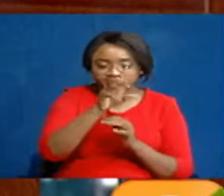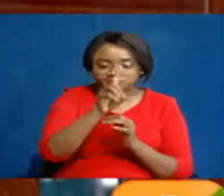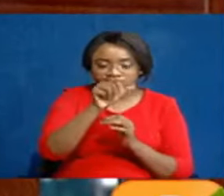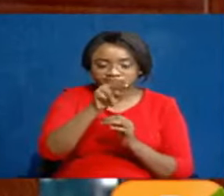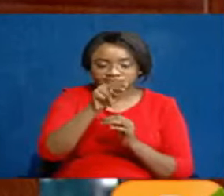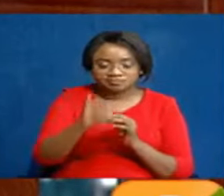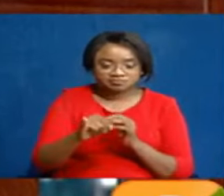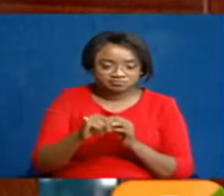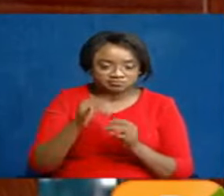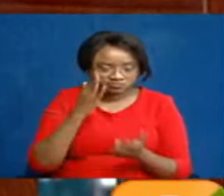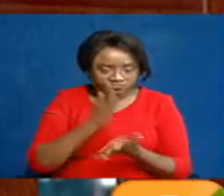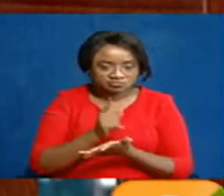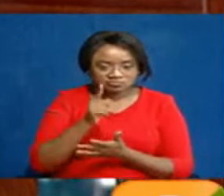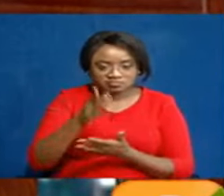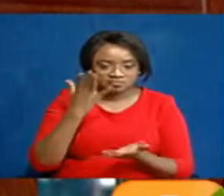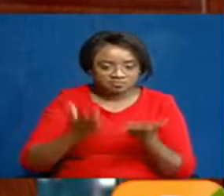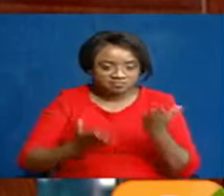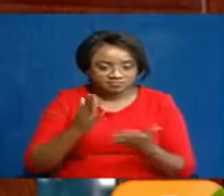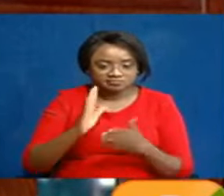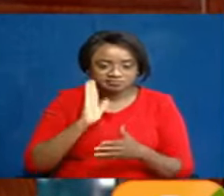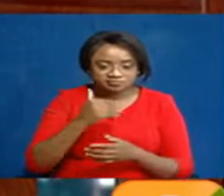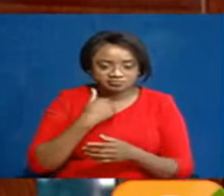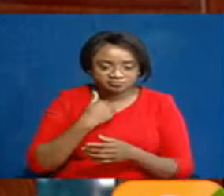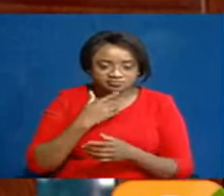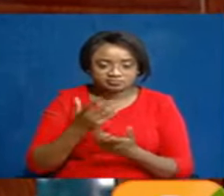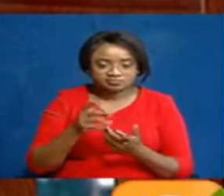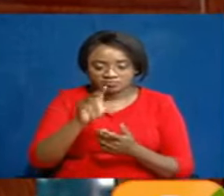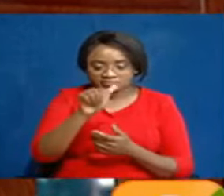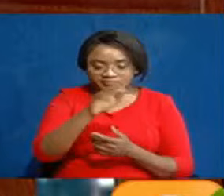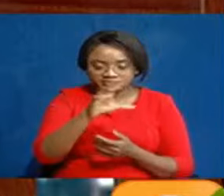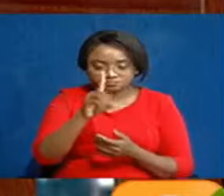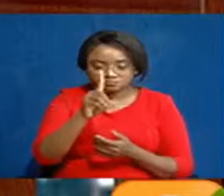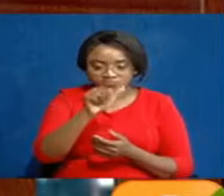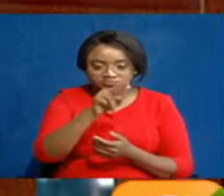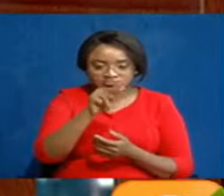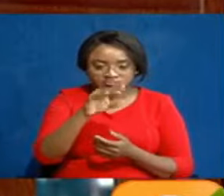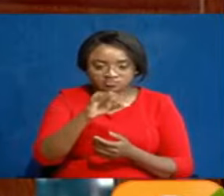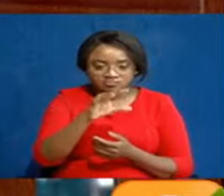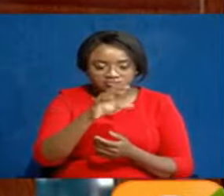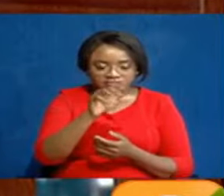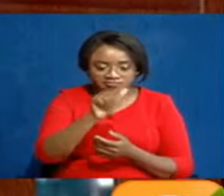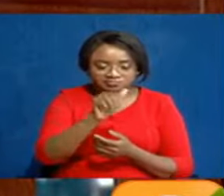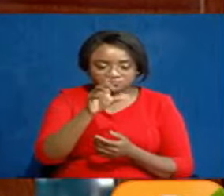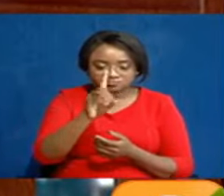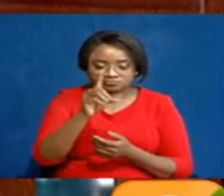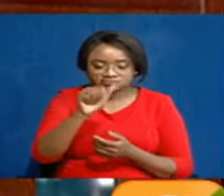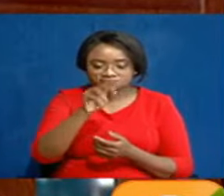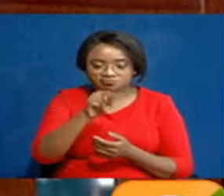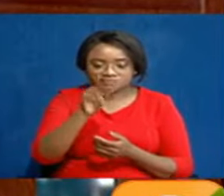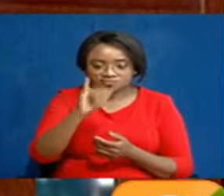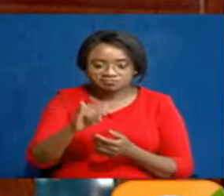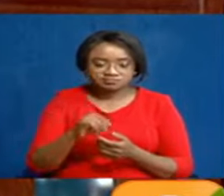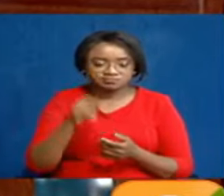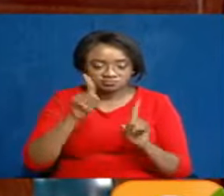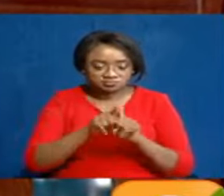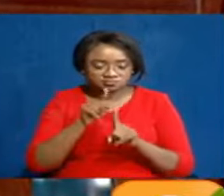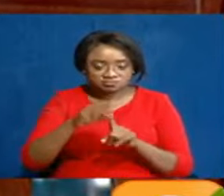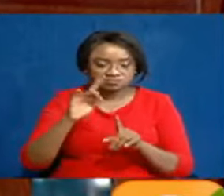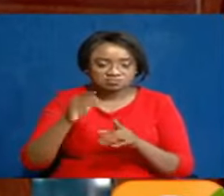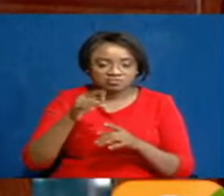Adani may have an Asian face, but Adani is a Kenyan. Adani sits